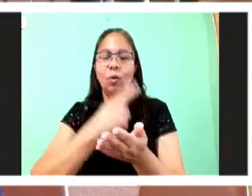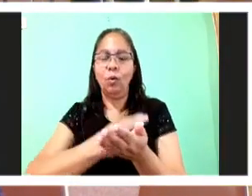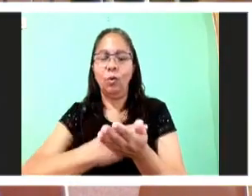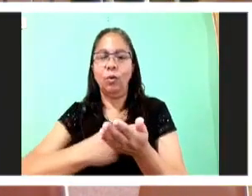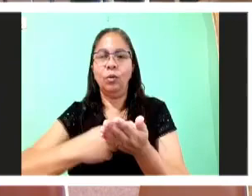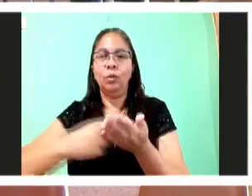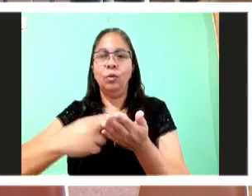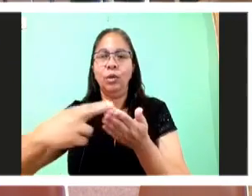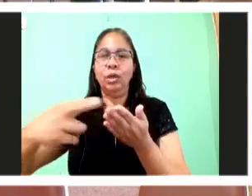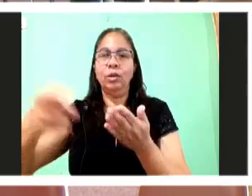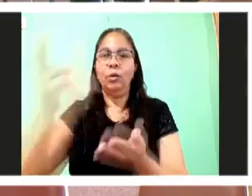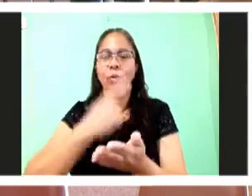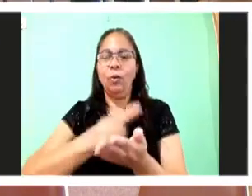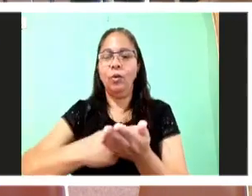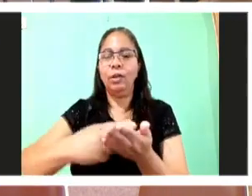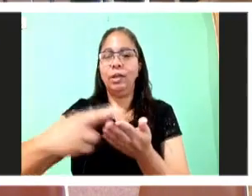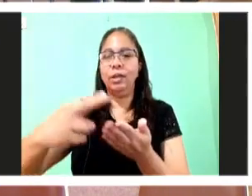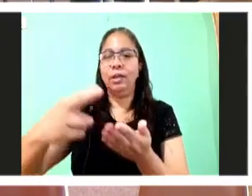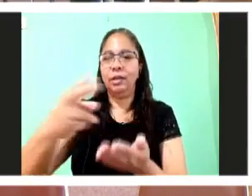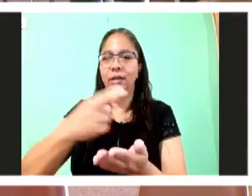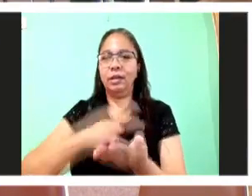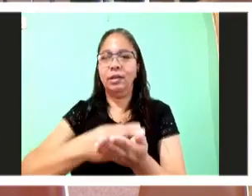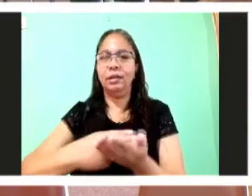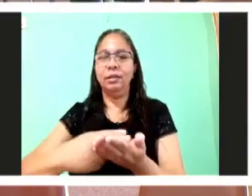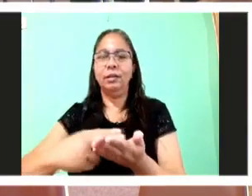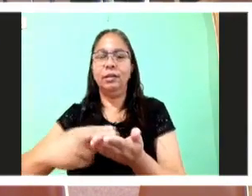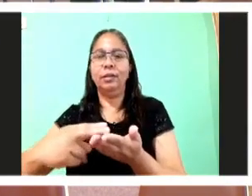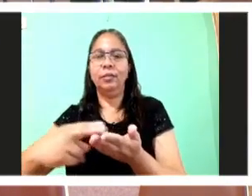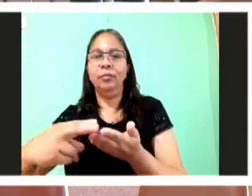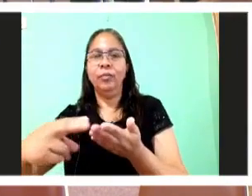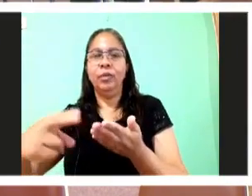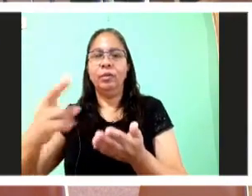Holy, holy, holy,